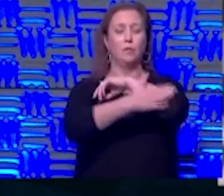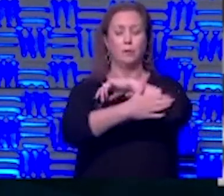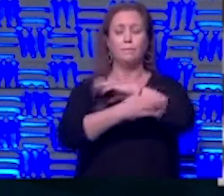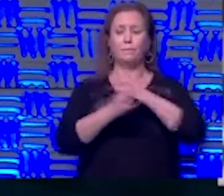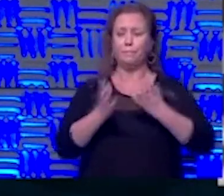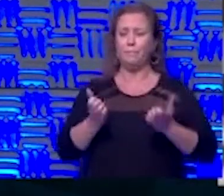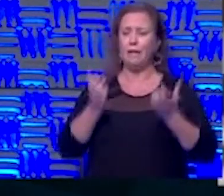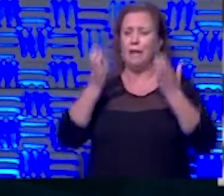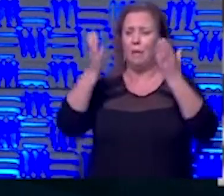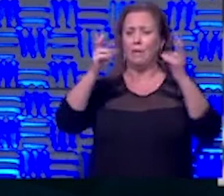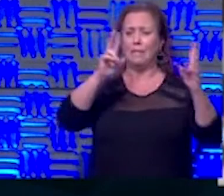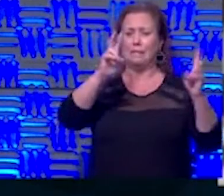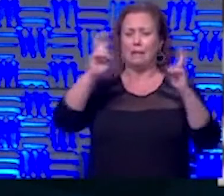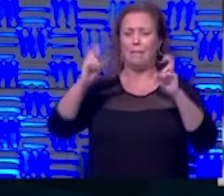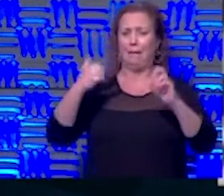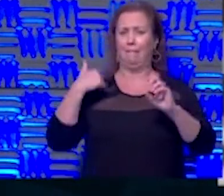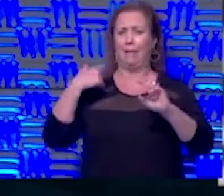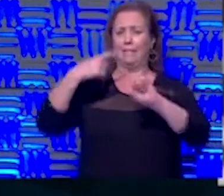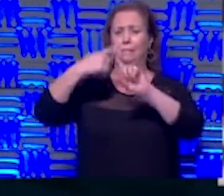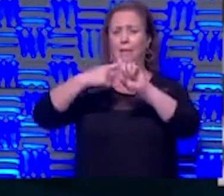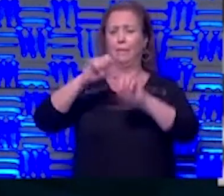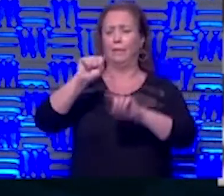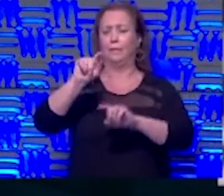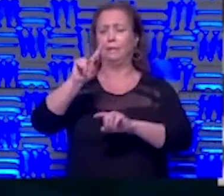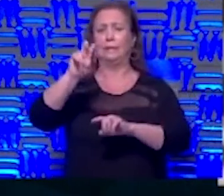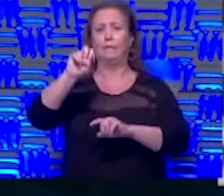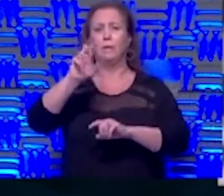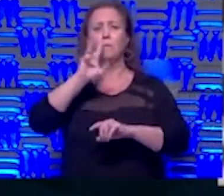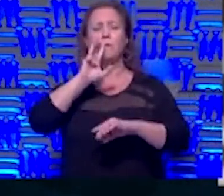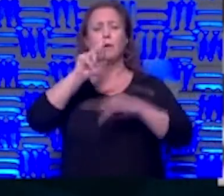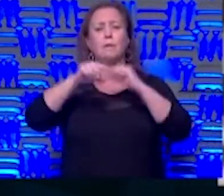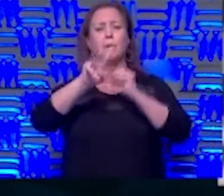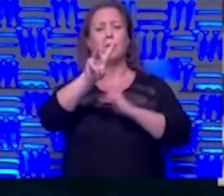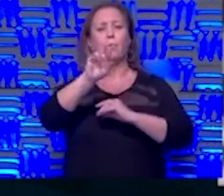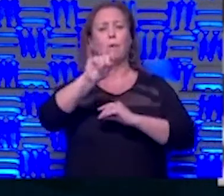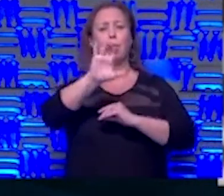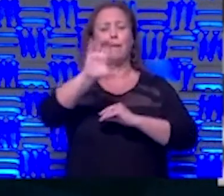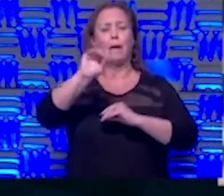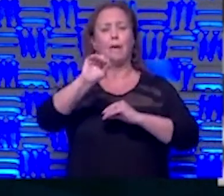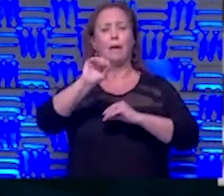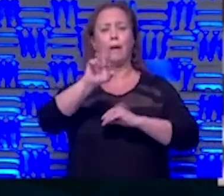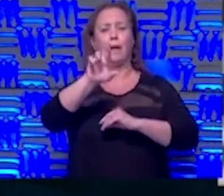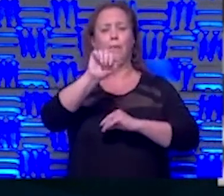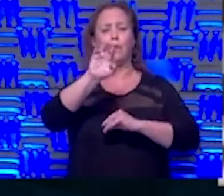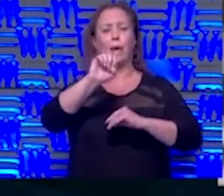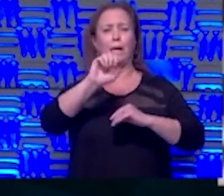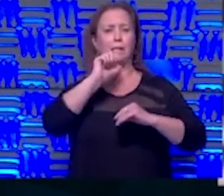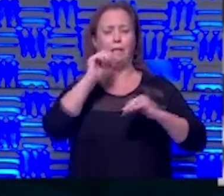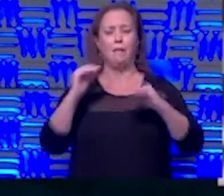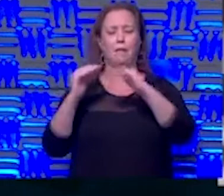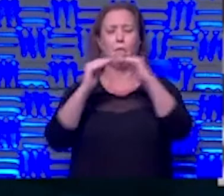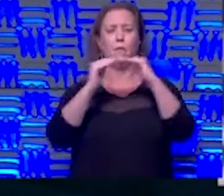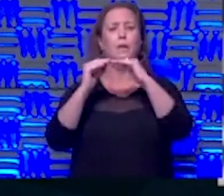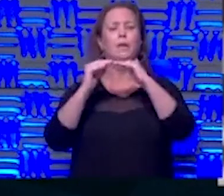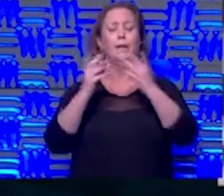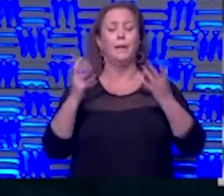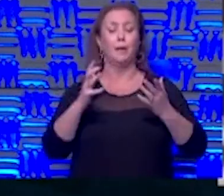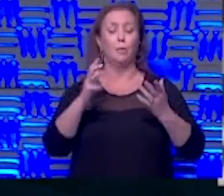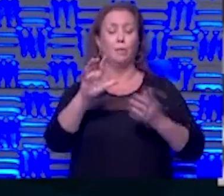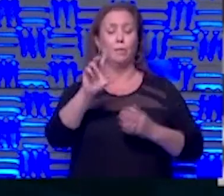our guests a month ago, Steve, when we were talking about Wyandotte County and the racial disparity in the presence of